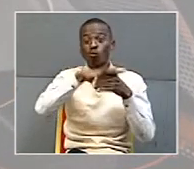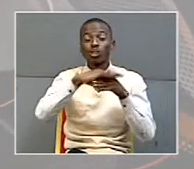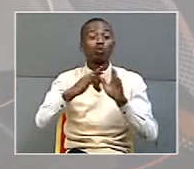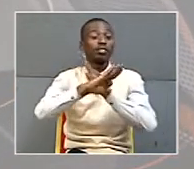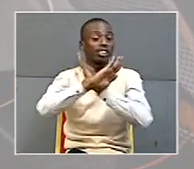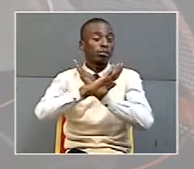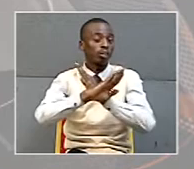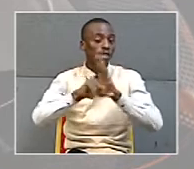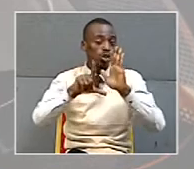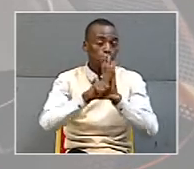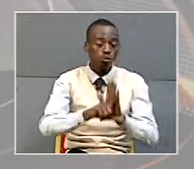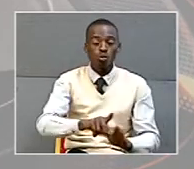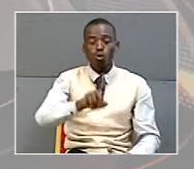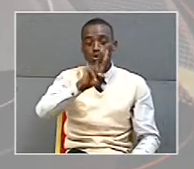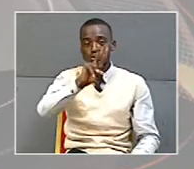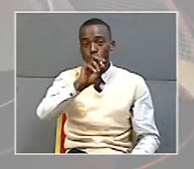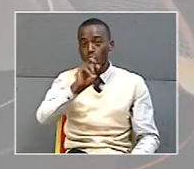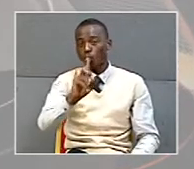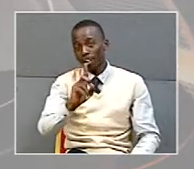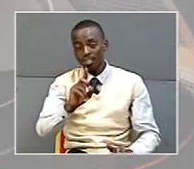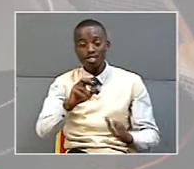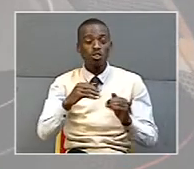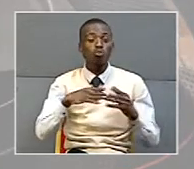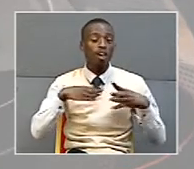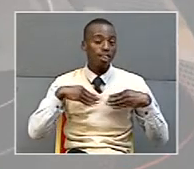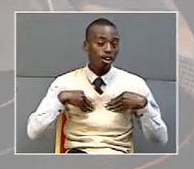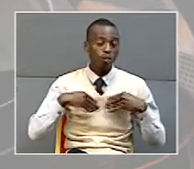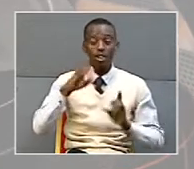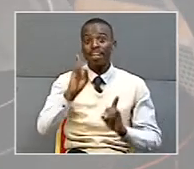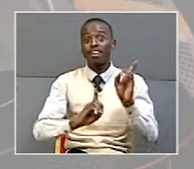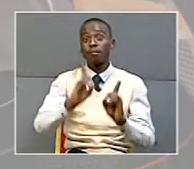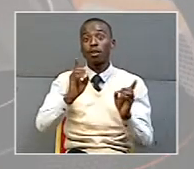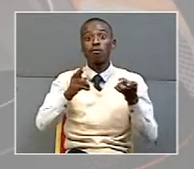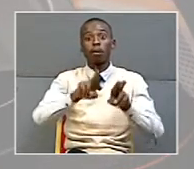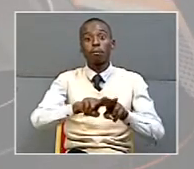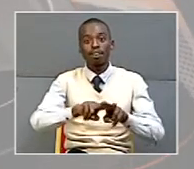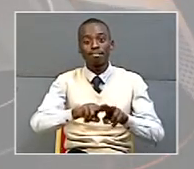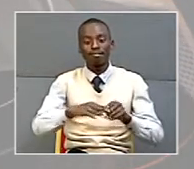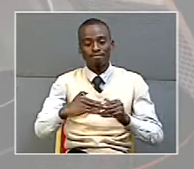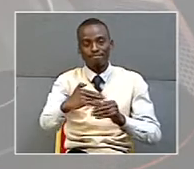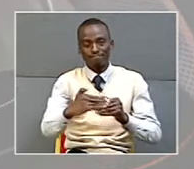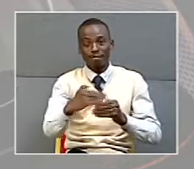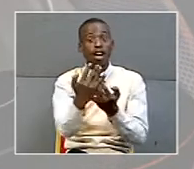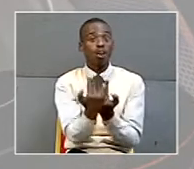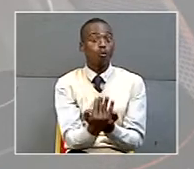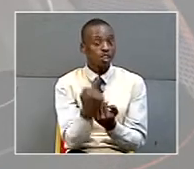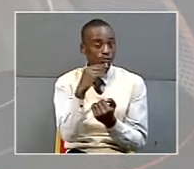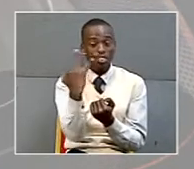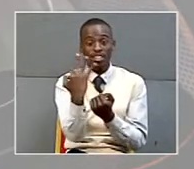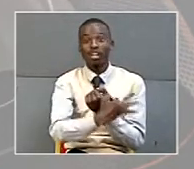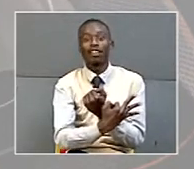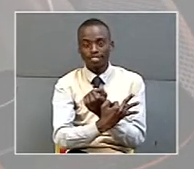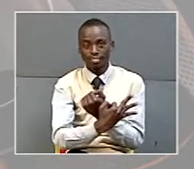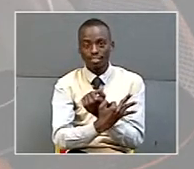suspend Rule 201 of the Rules of Procedure to allow debate to take place immediately, other than waiting for 3